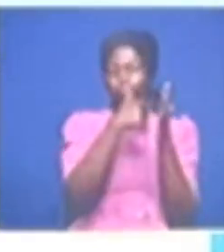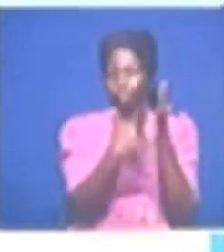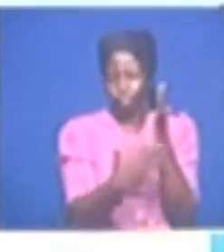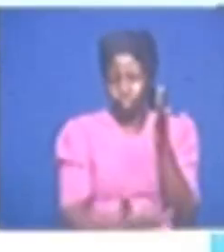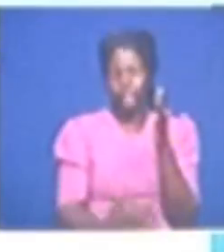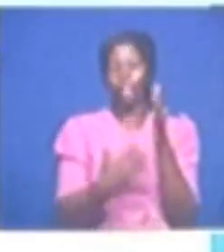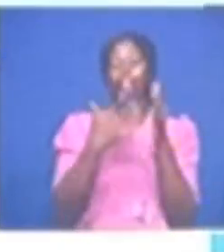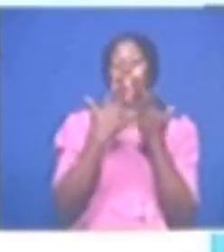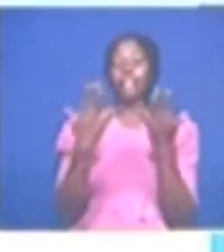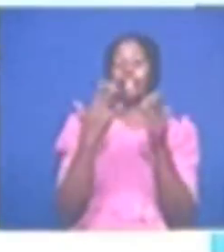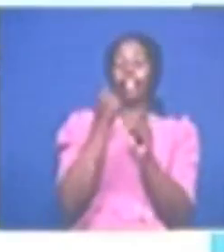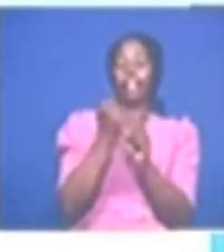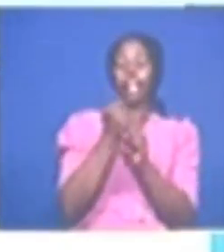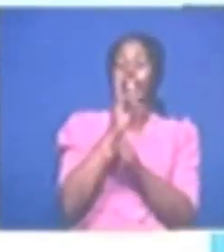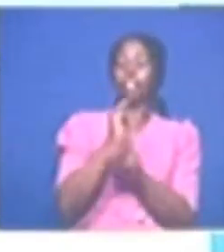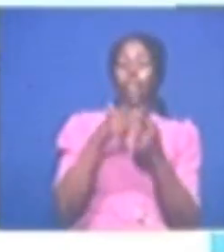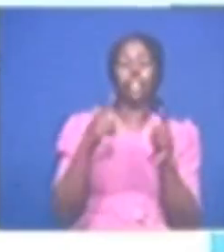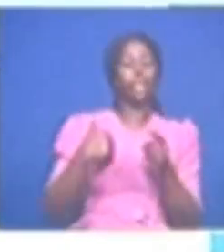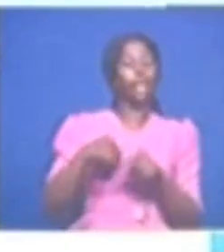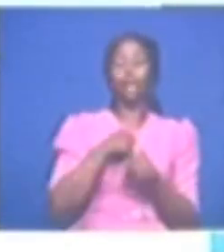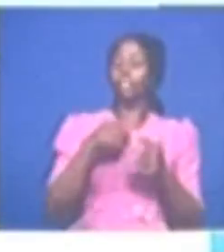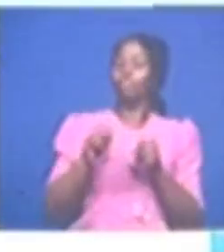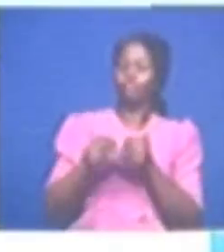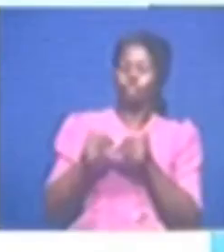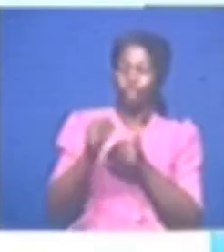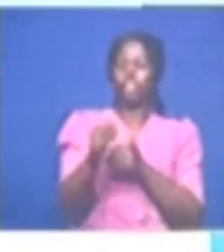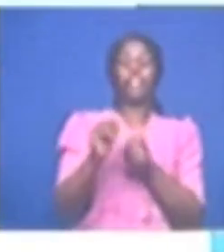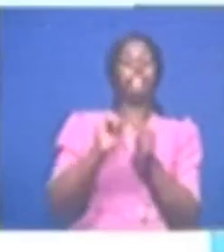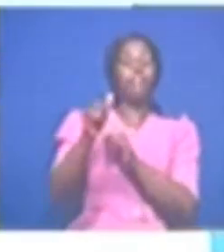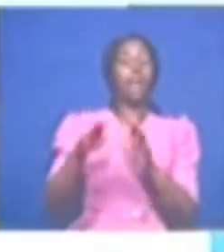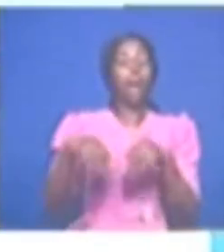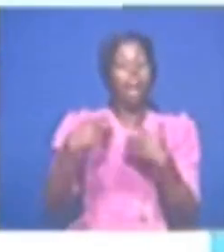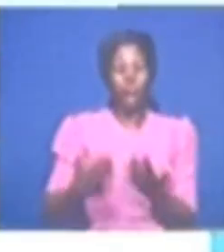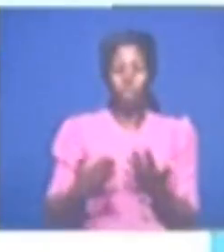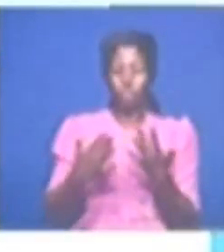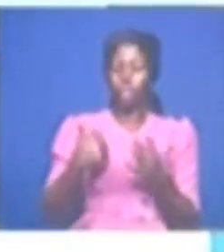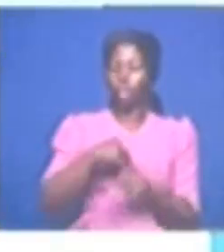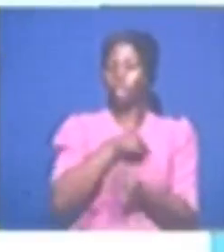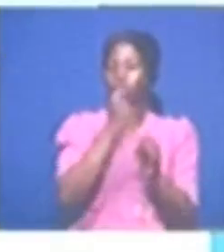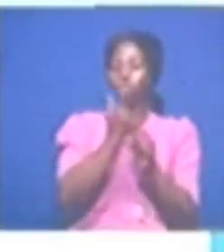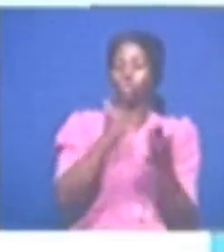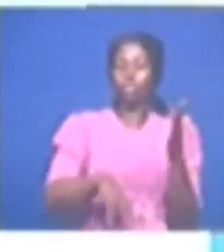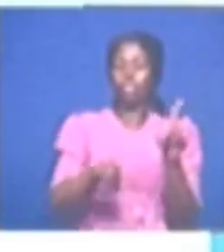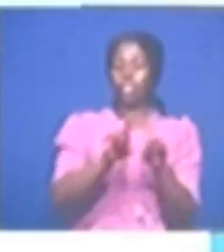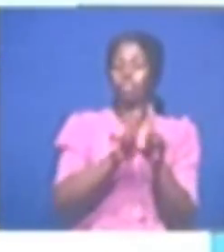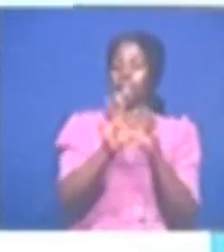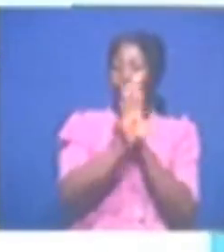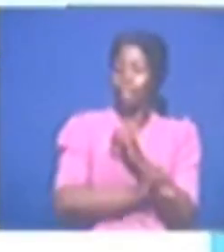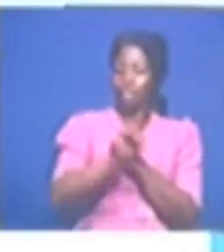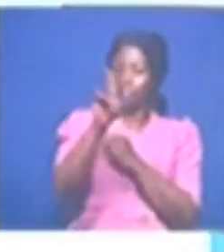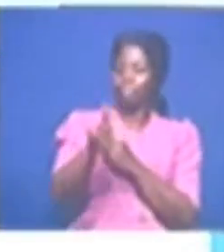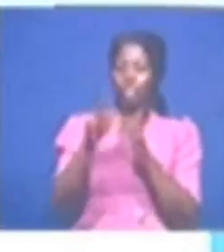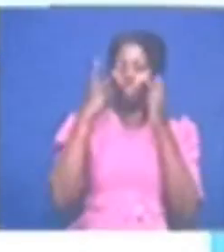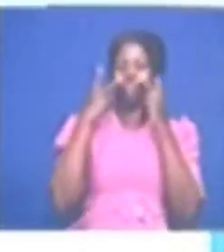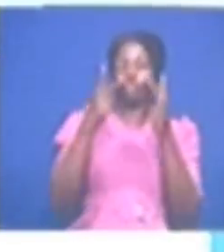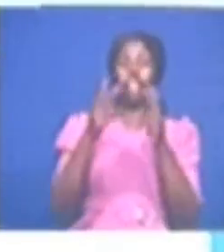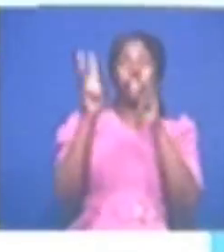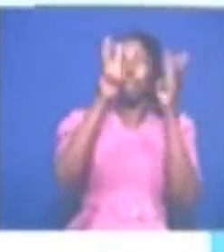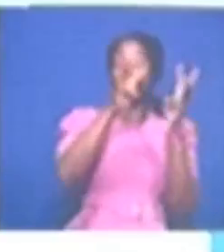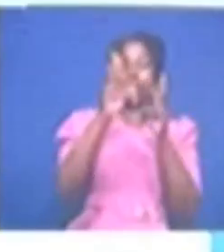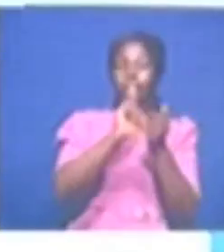how far will we go? So what we need to do as a country is we need to look at climate change now as